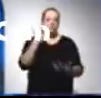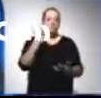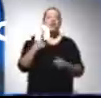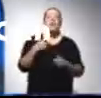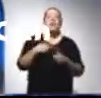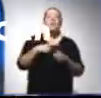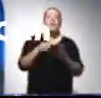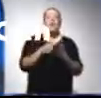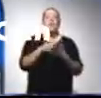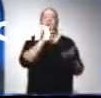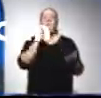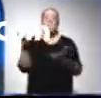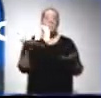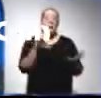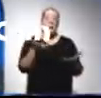glimpse of